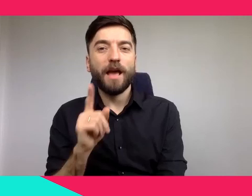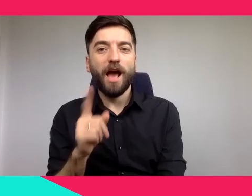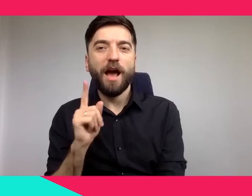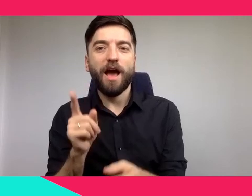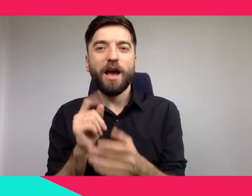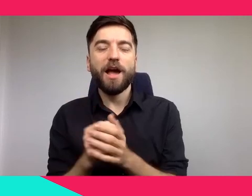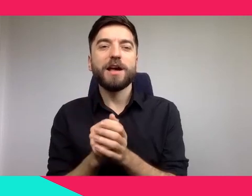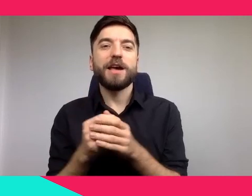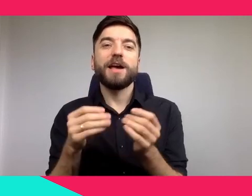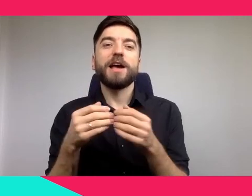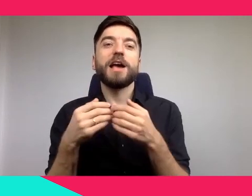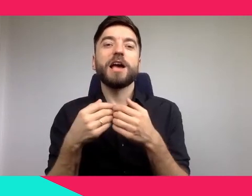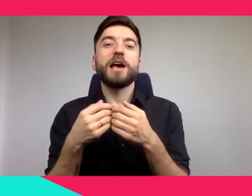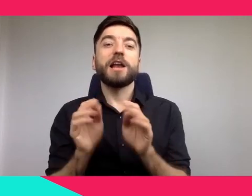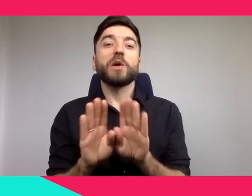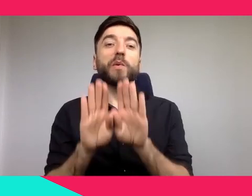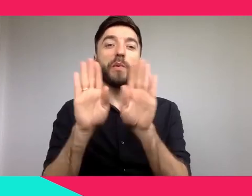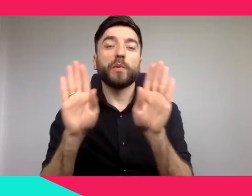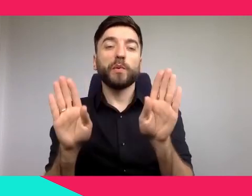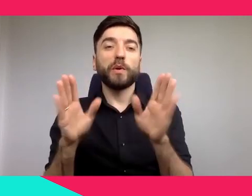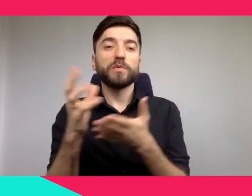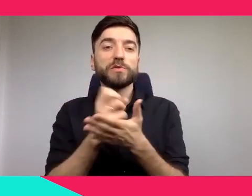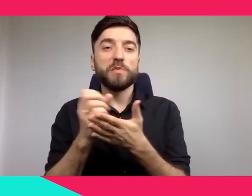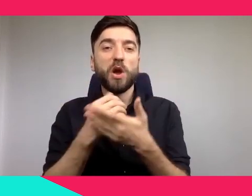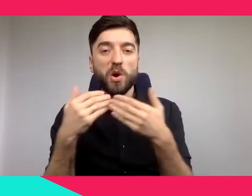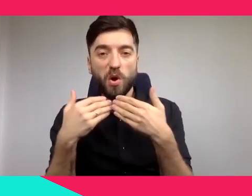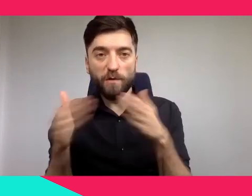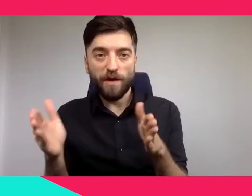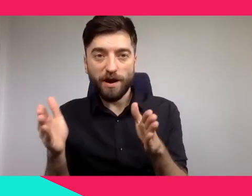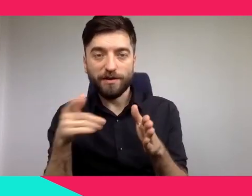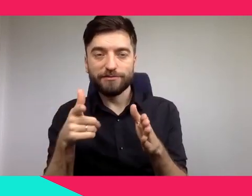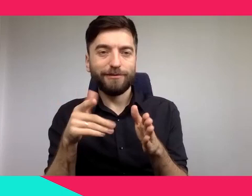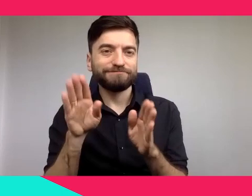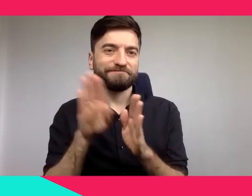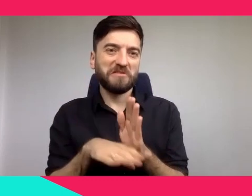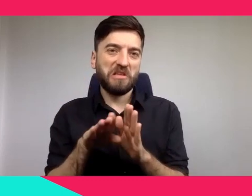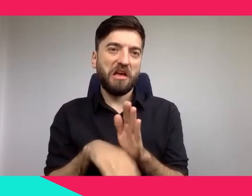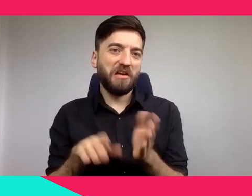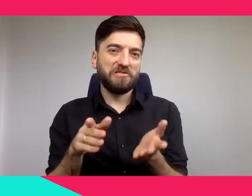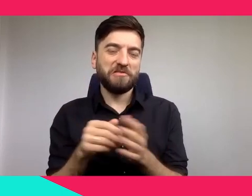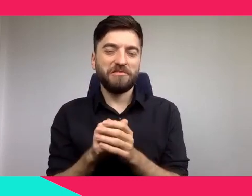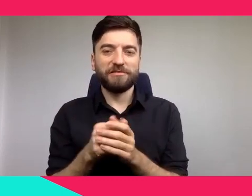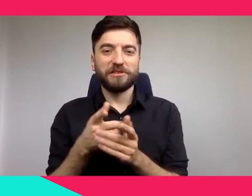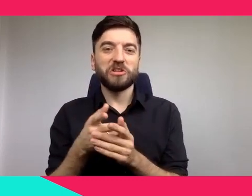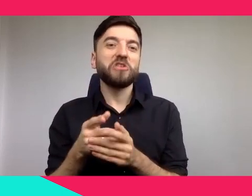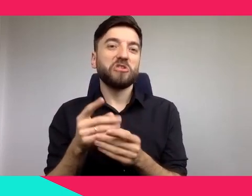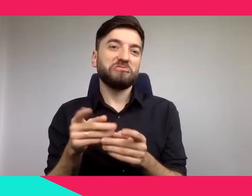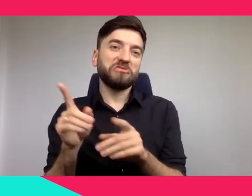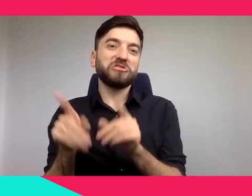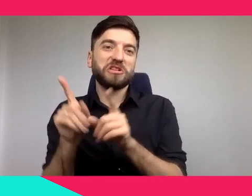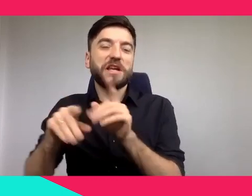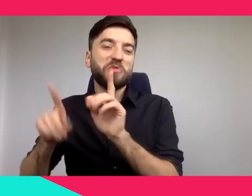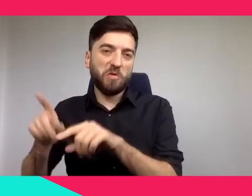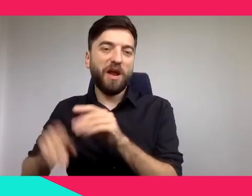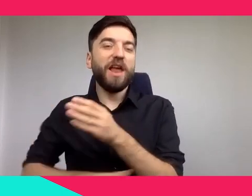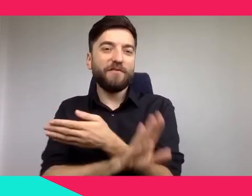every exhibition in the museum is more expensive than opening up our collection online. And we